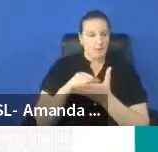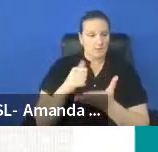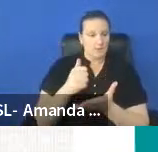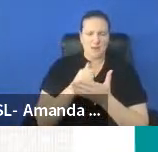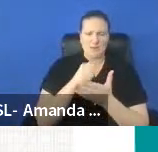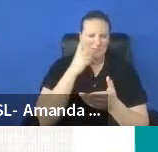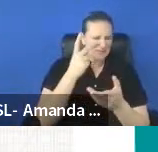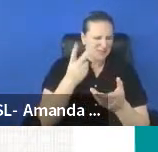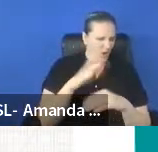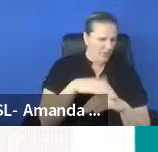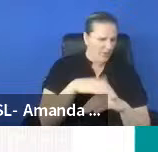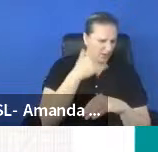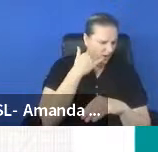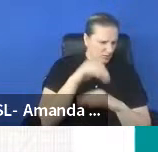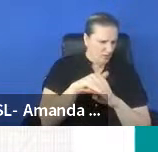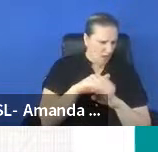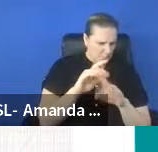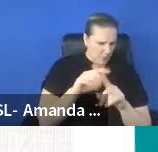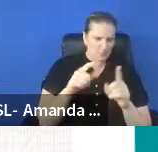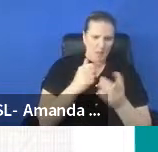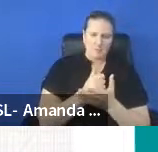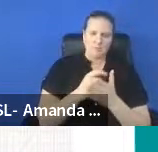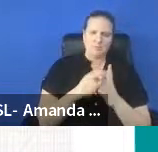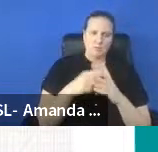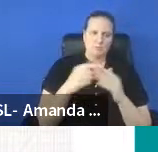appreciated that. But, on